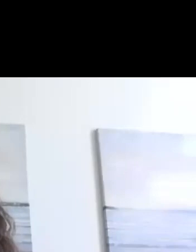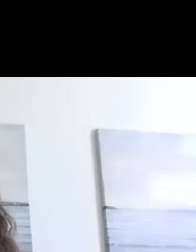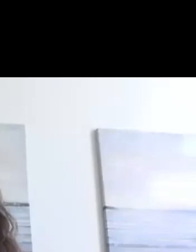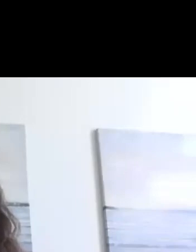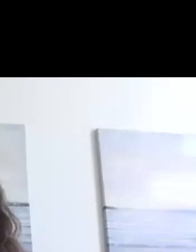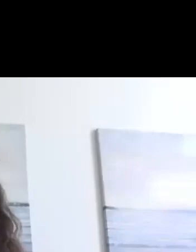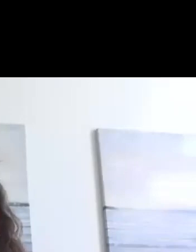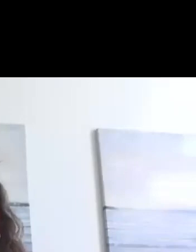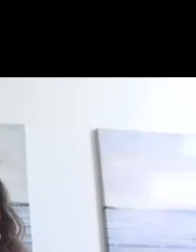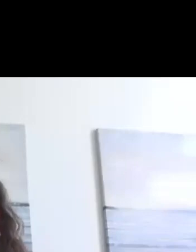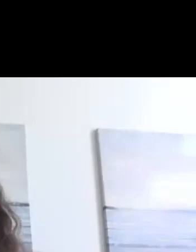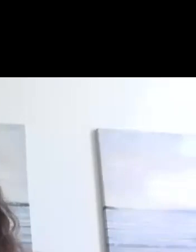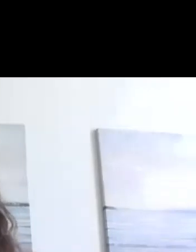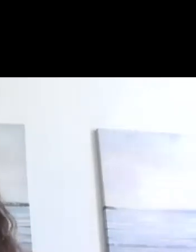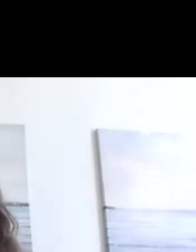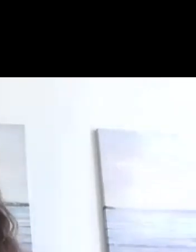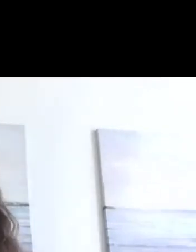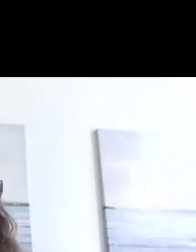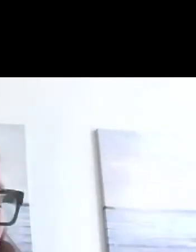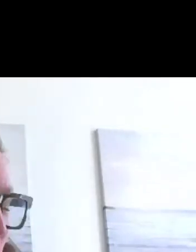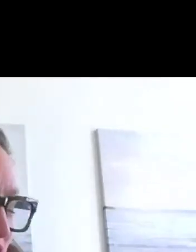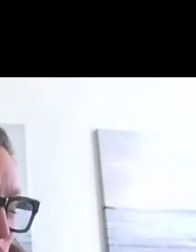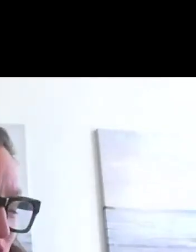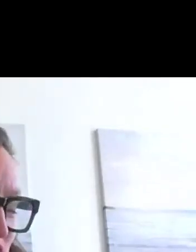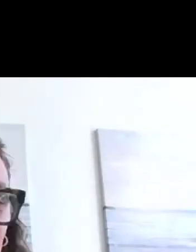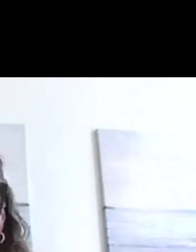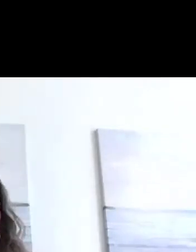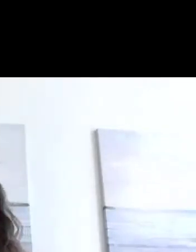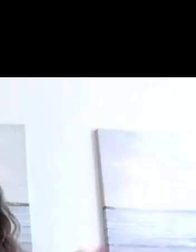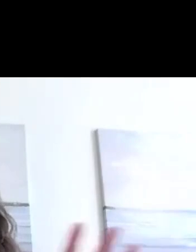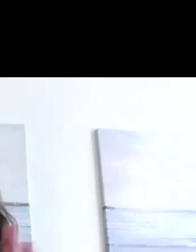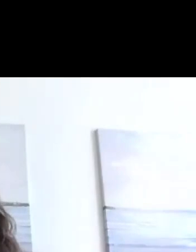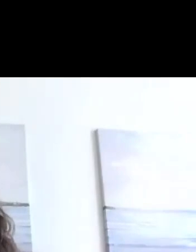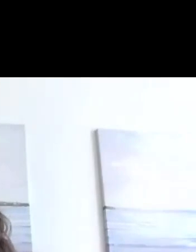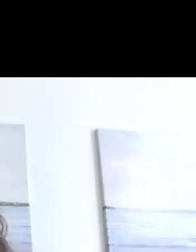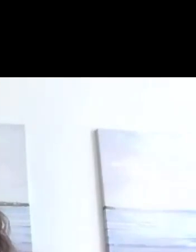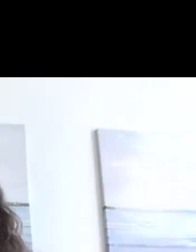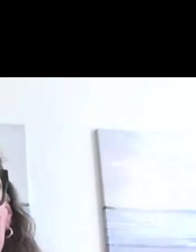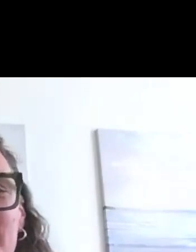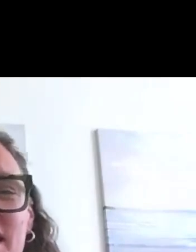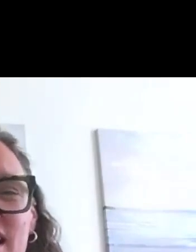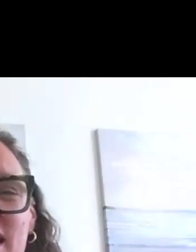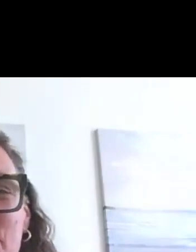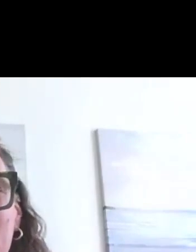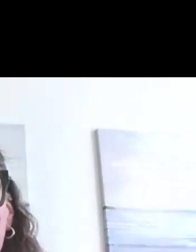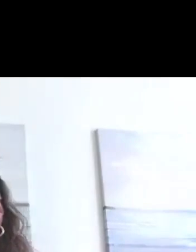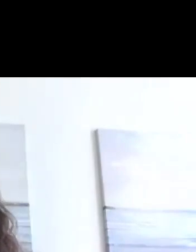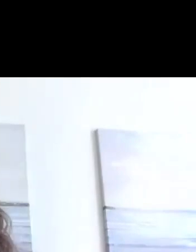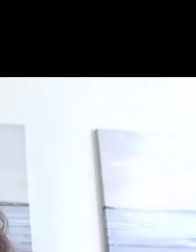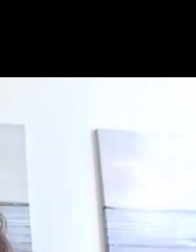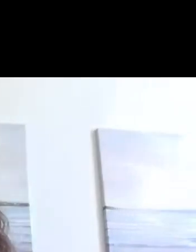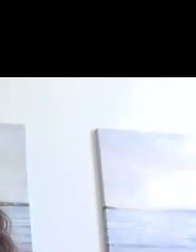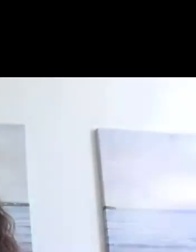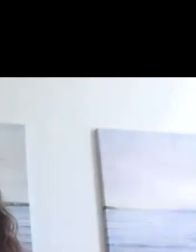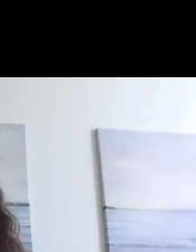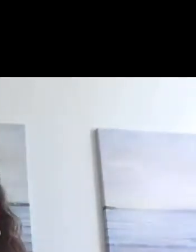today, to see Catherine said the bright smiles, but also, the shining stars that Vice President Kamala Harris talked